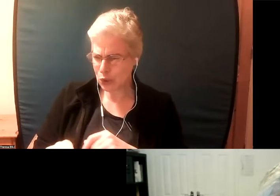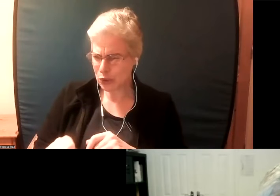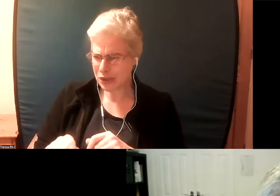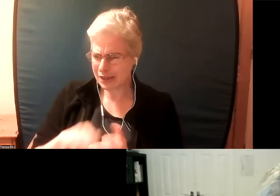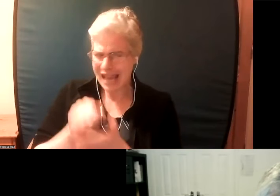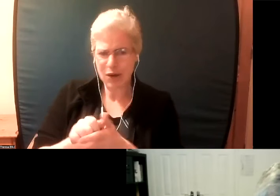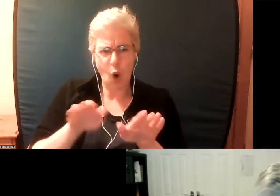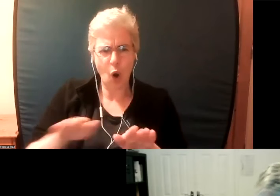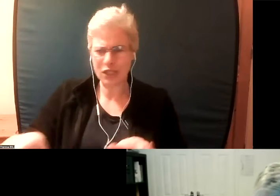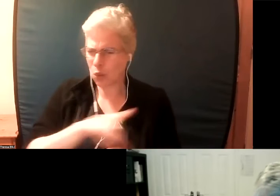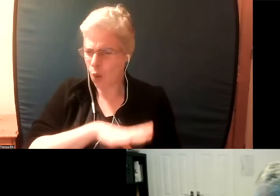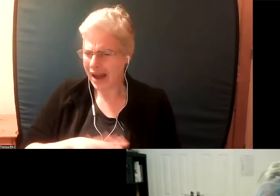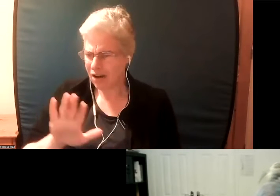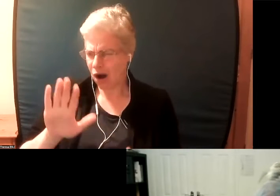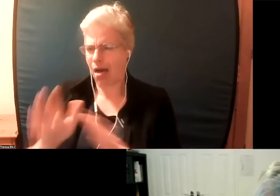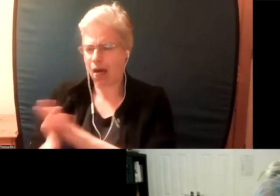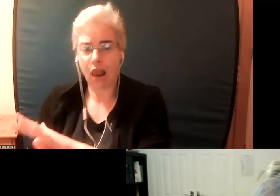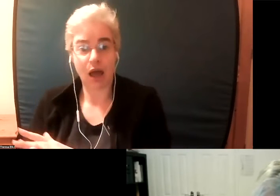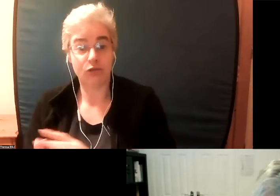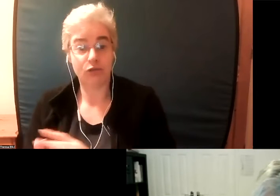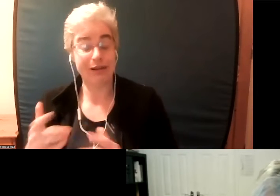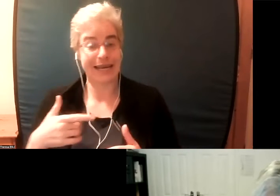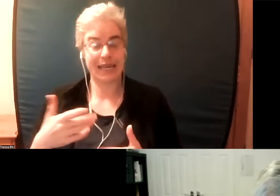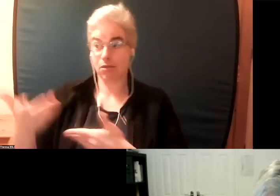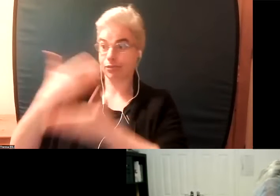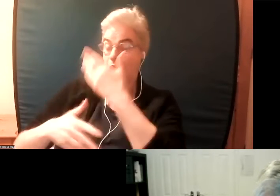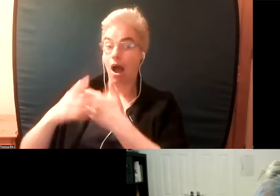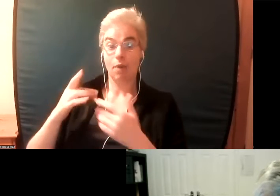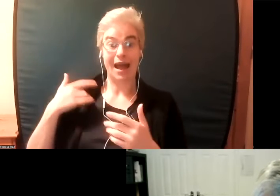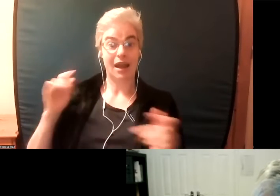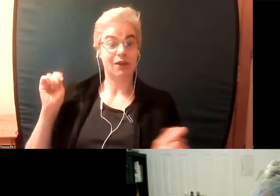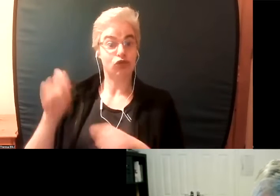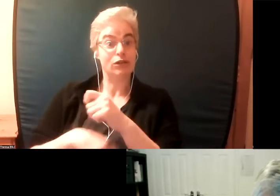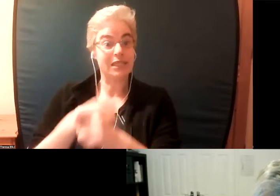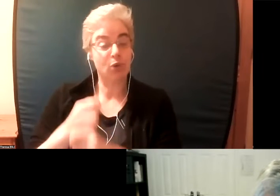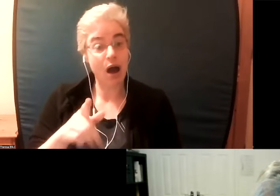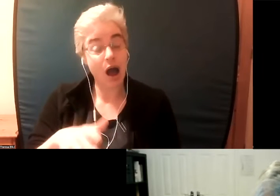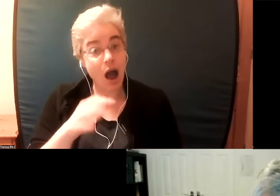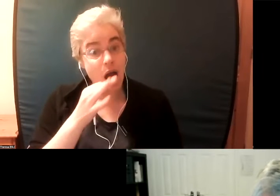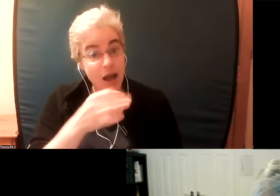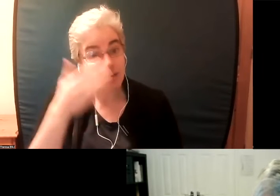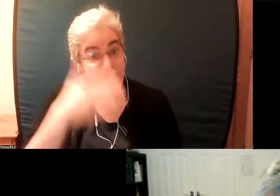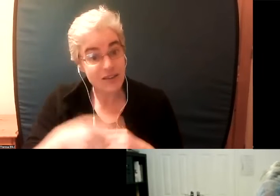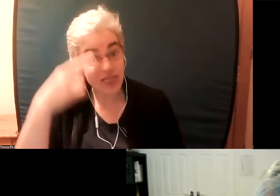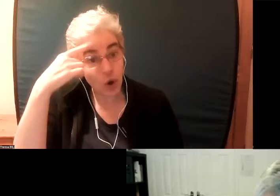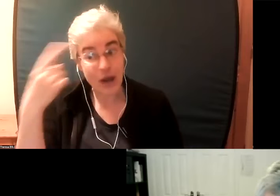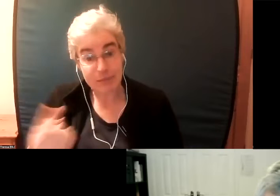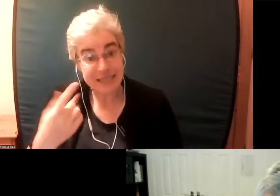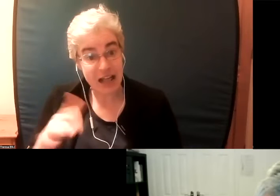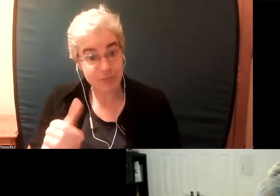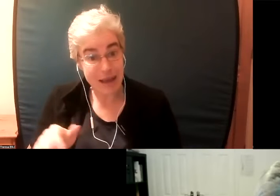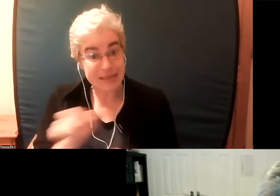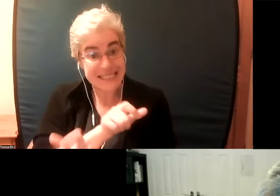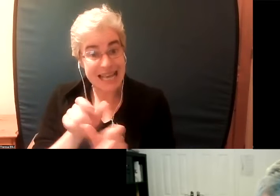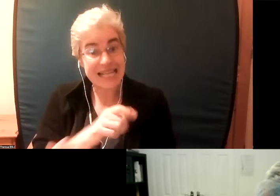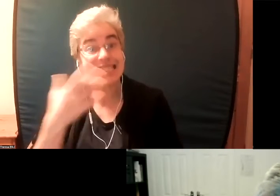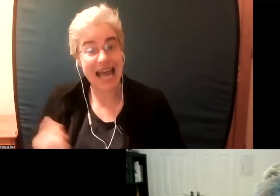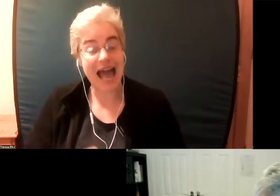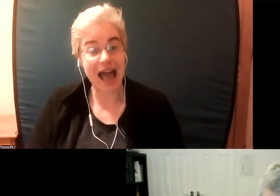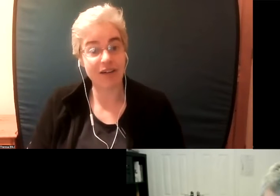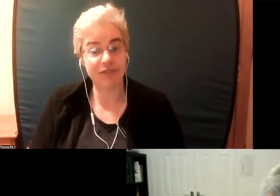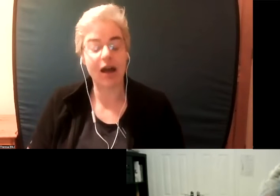order? And we kind of transformed her life by saying, actually, have you thought that he might be dyslexic? And actually, lo